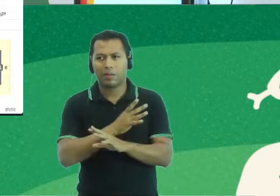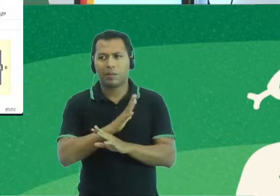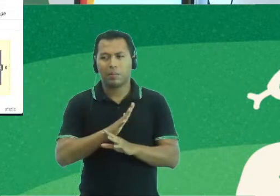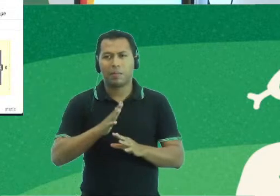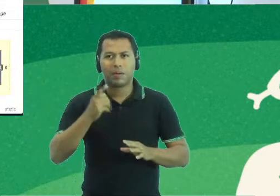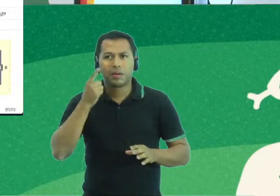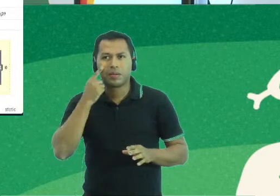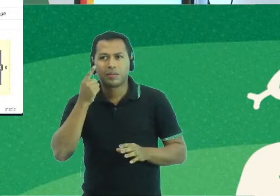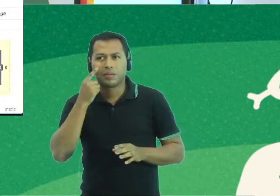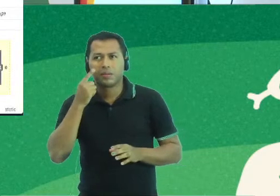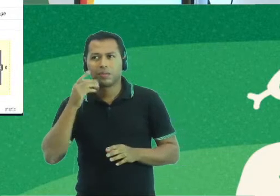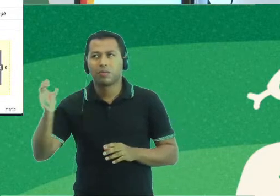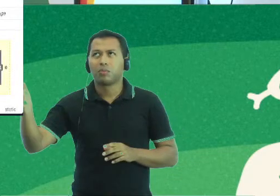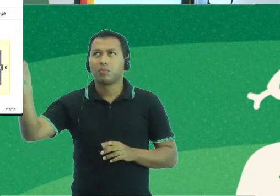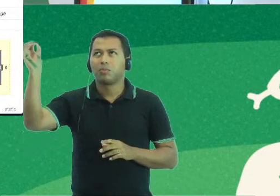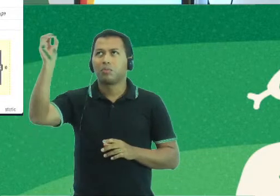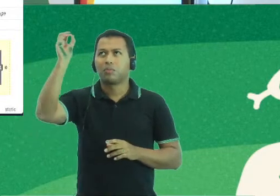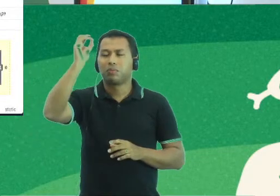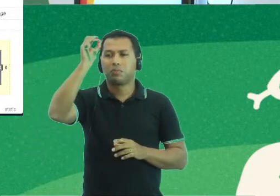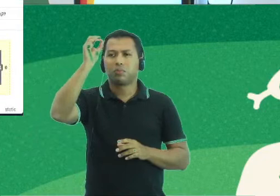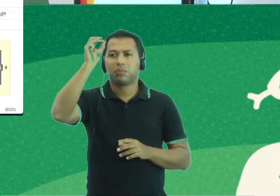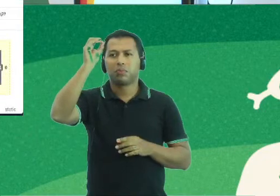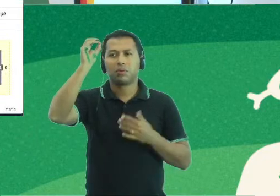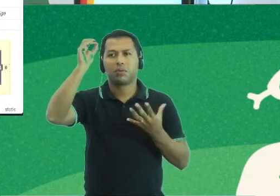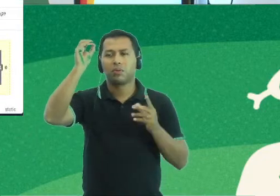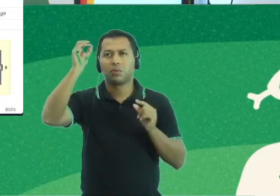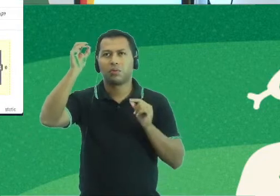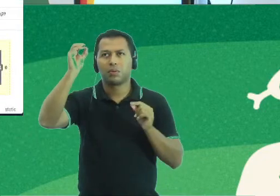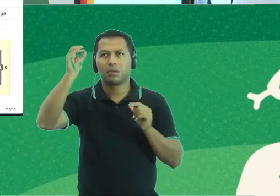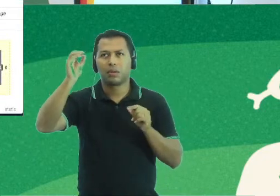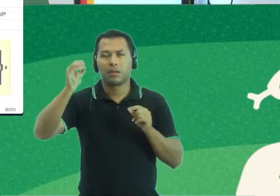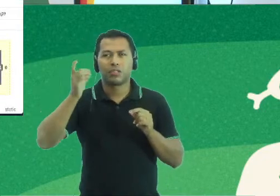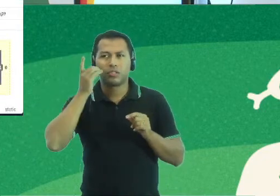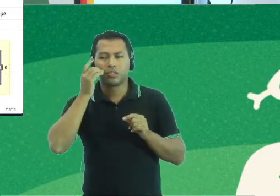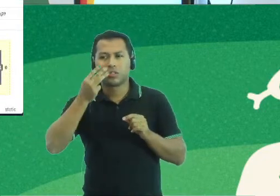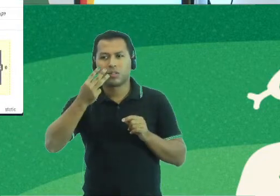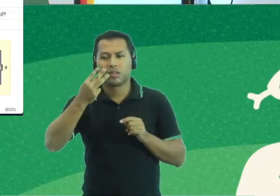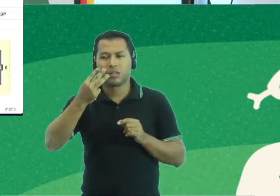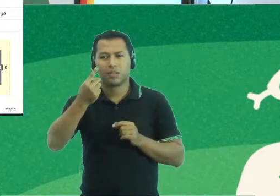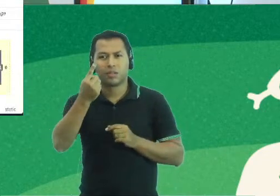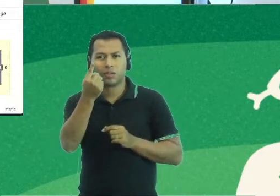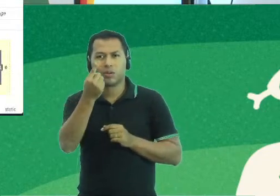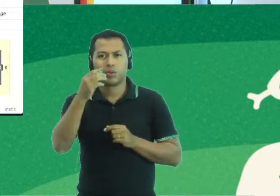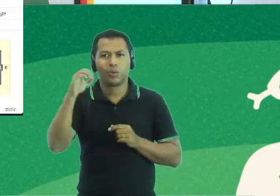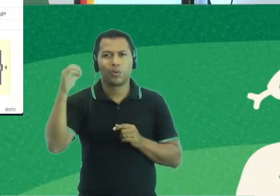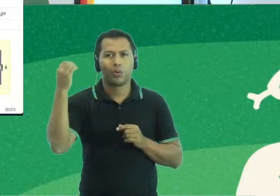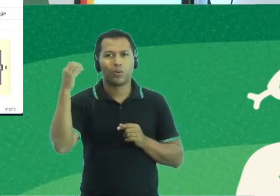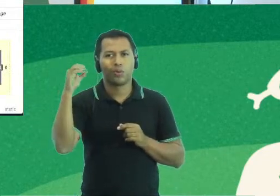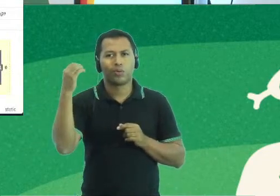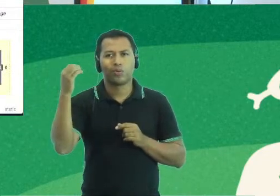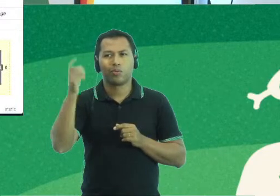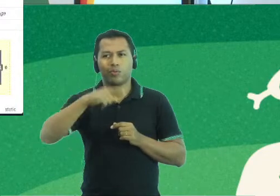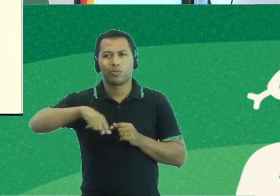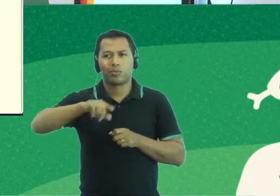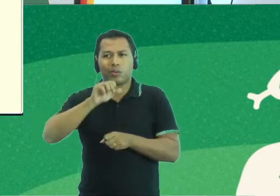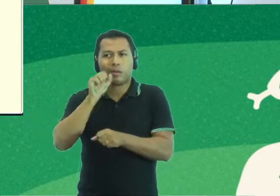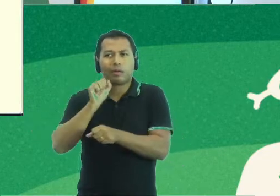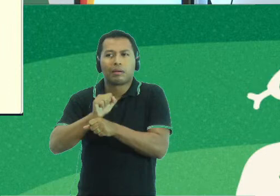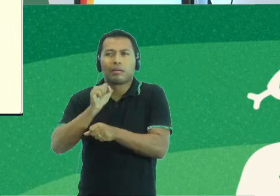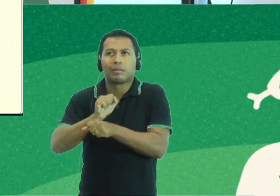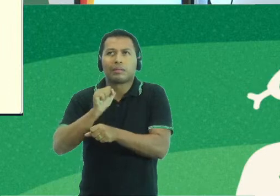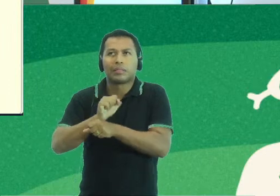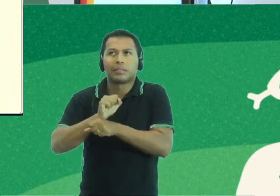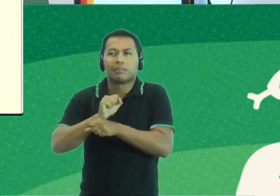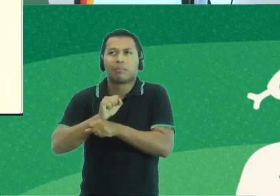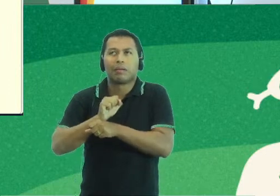after my talk is finished. So we can't just sit here and wait for like a whole couple of weeks, right? So instead what we're gonna do is we're